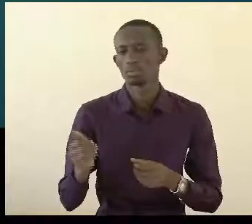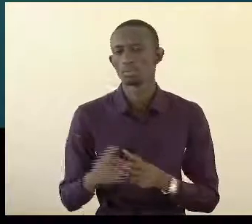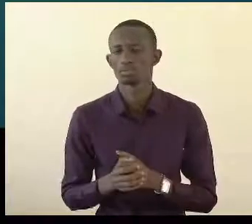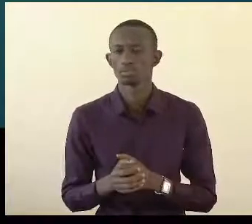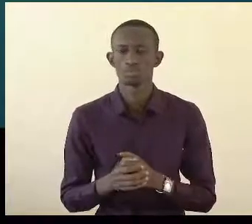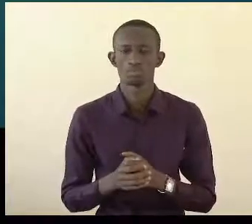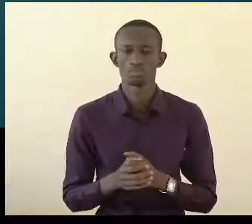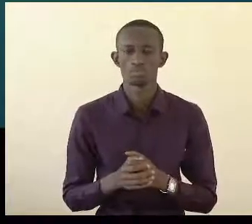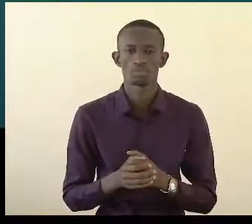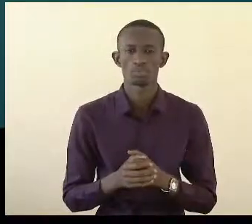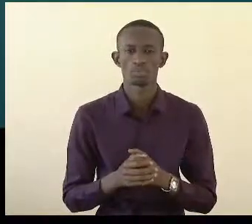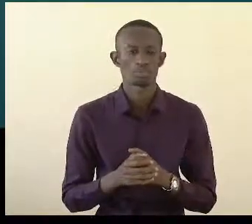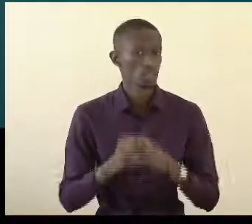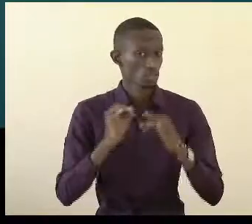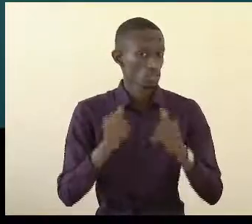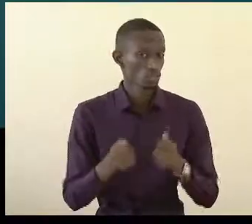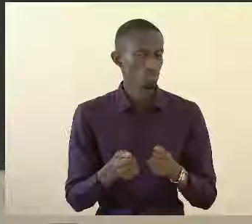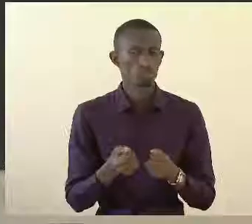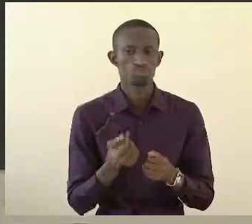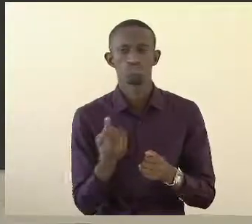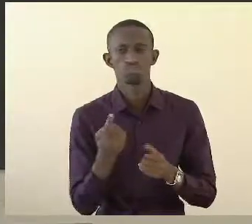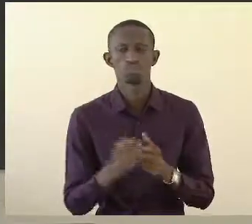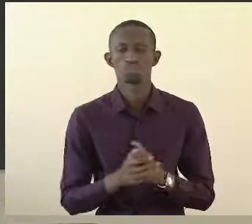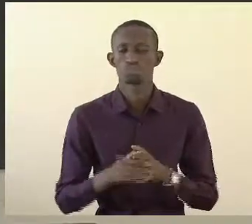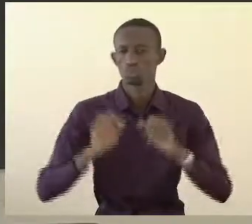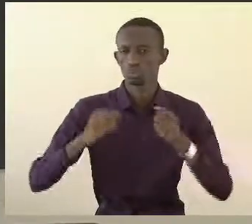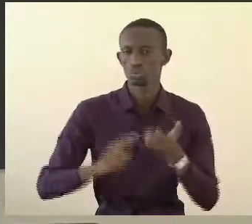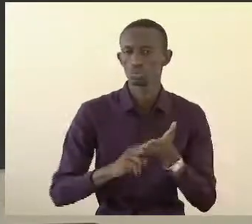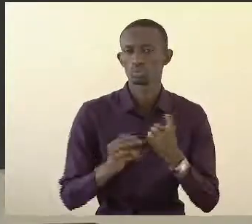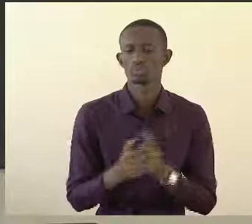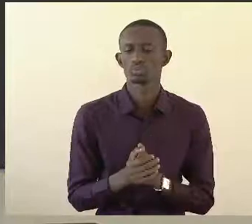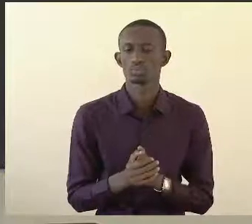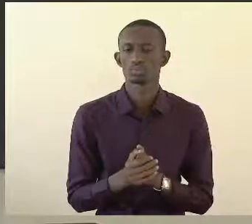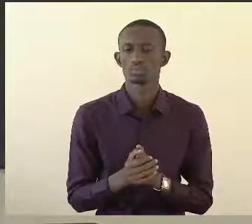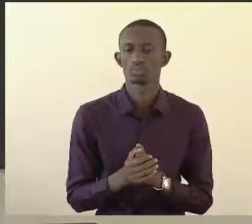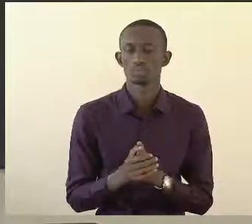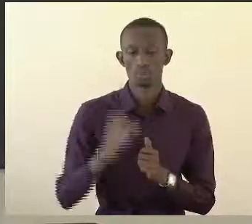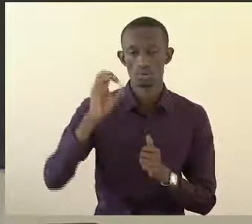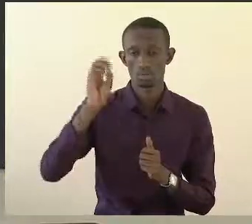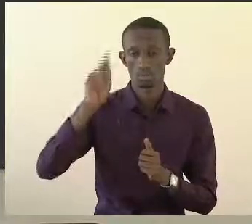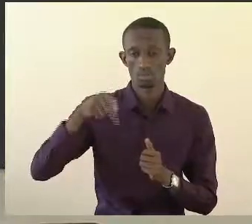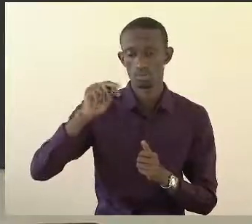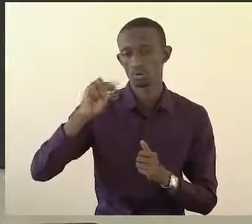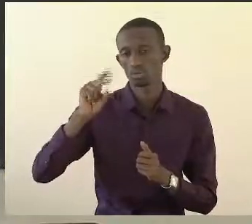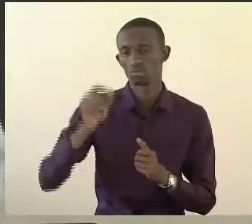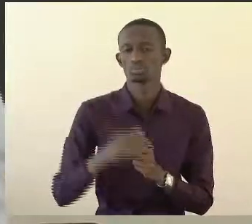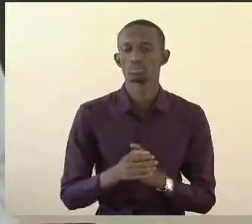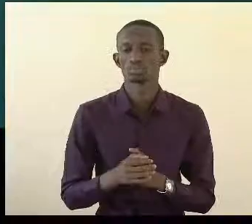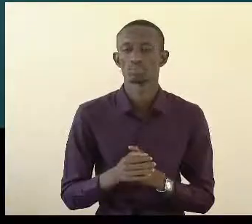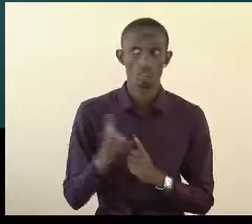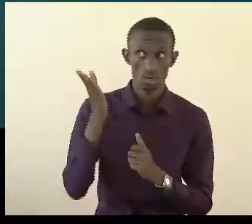to use some compounds which are not available in the lab. And in that case, you will have to prepare